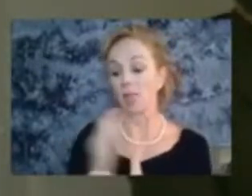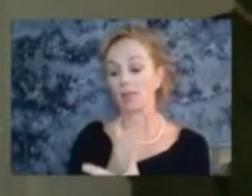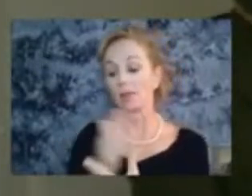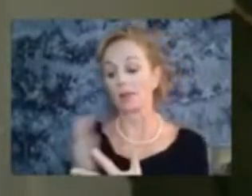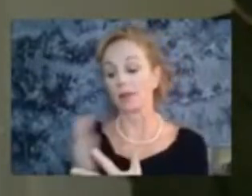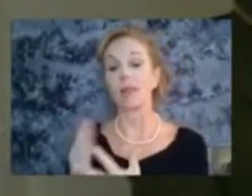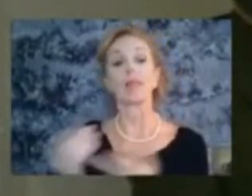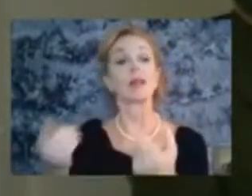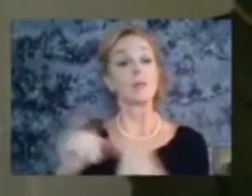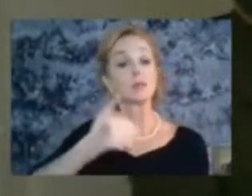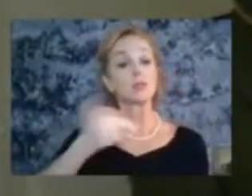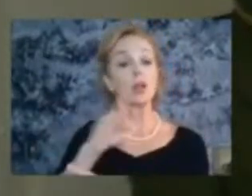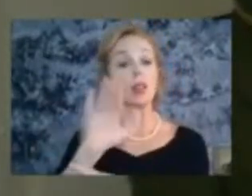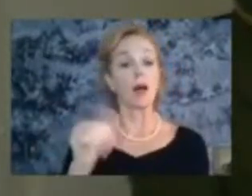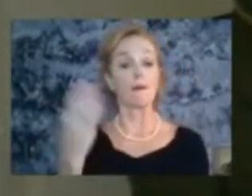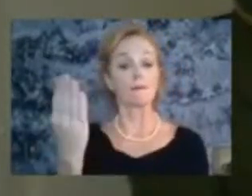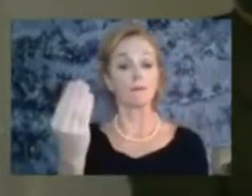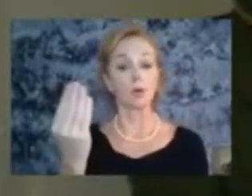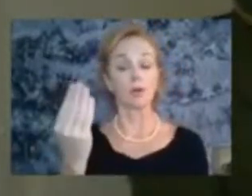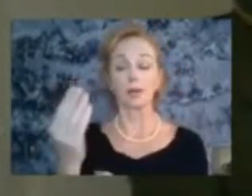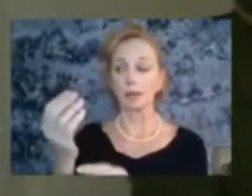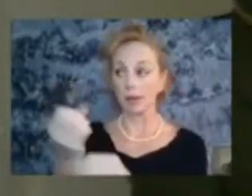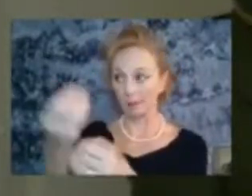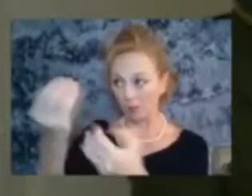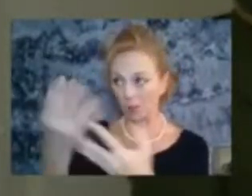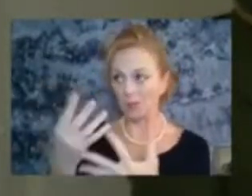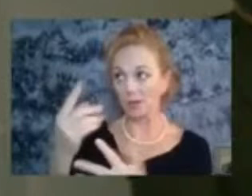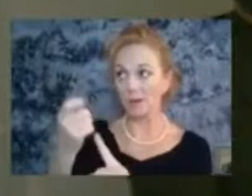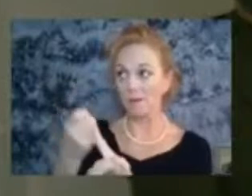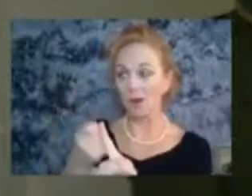received information from the governor on